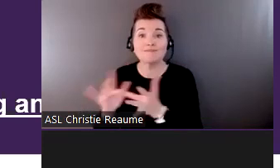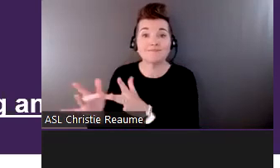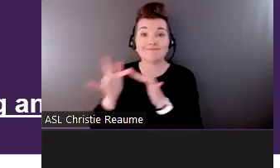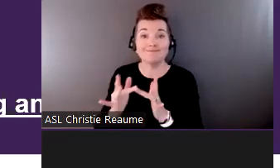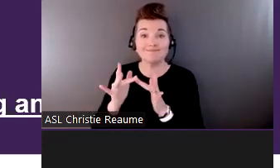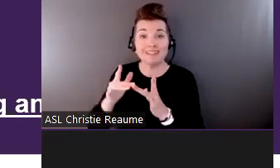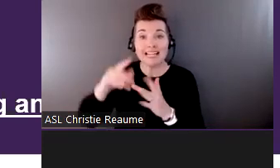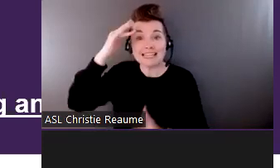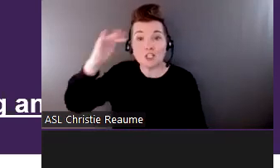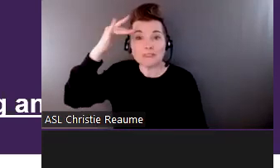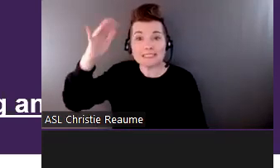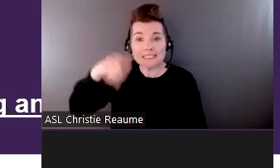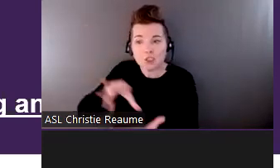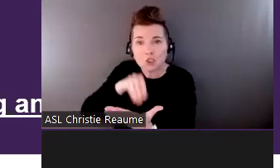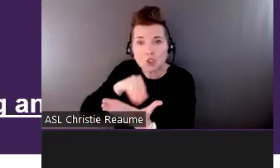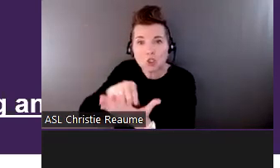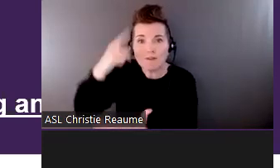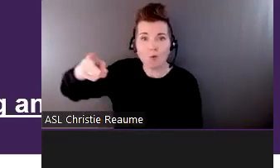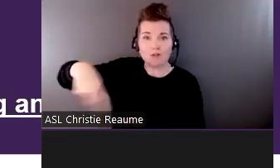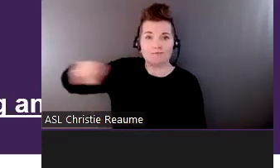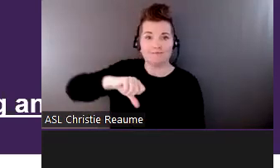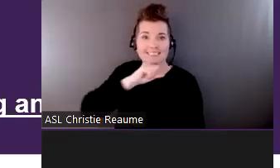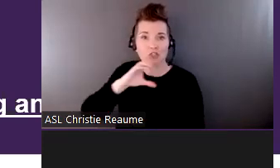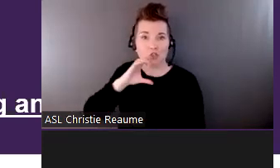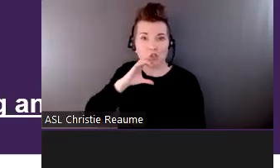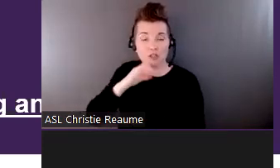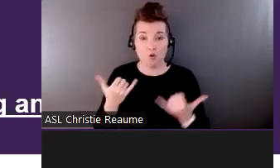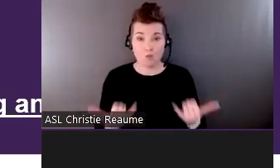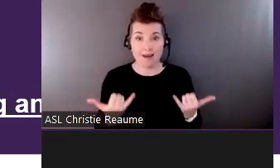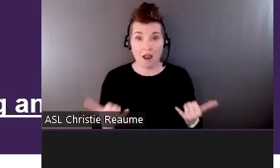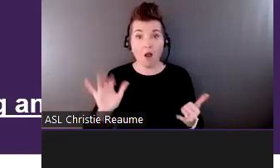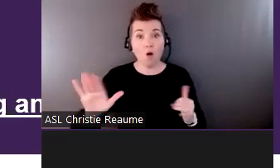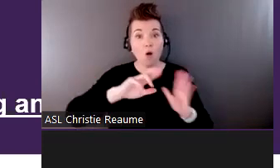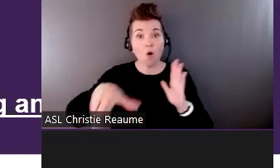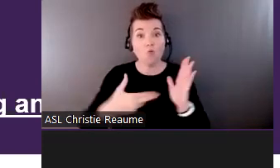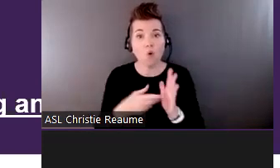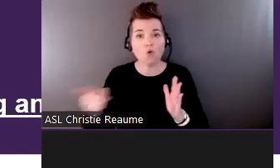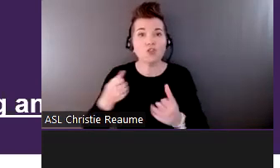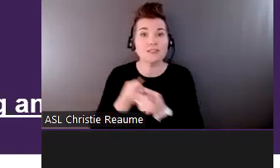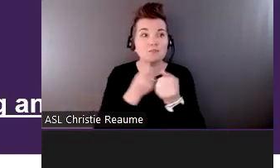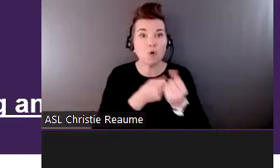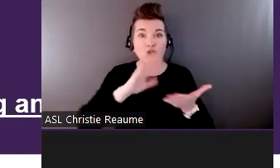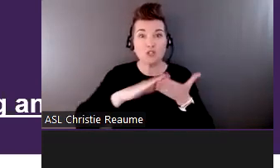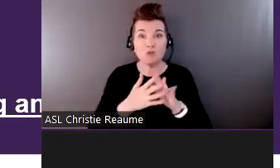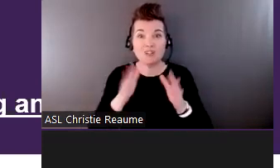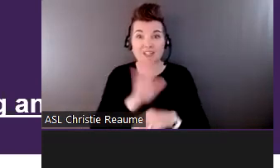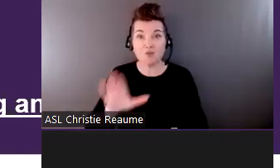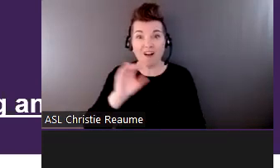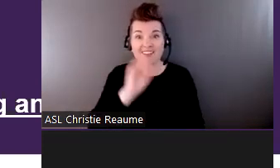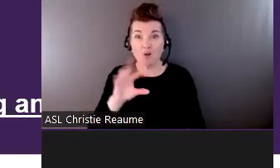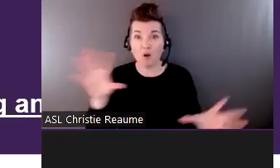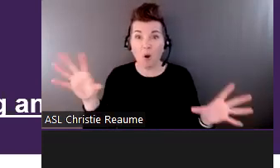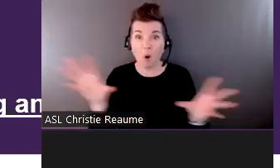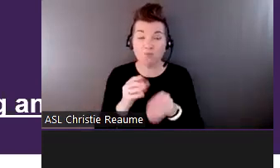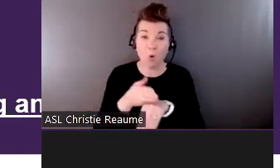she has in her current role she supports over 70 communities across the province and their age-friendly planning